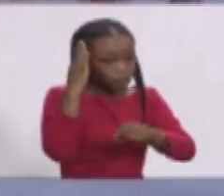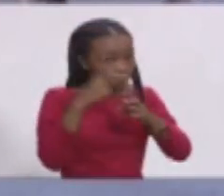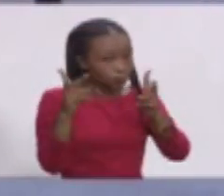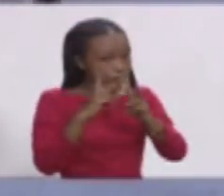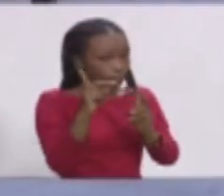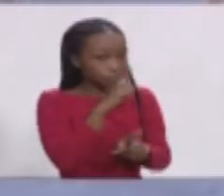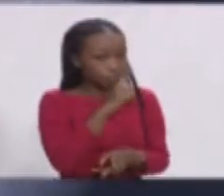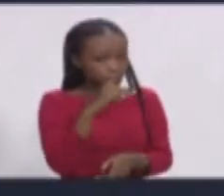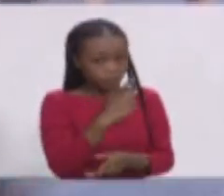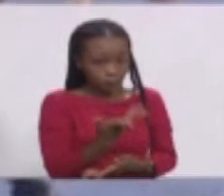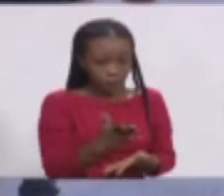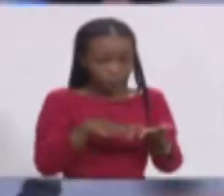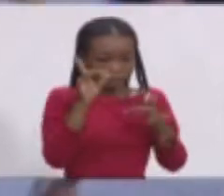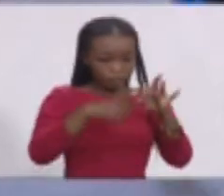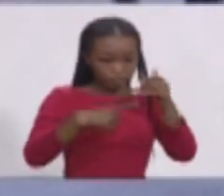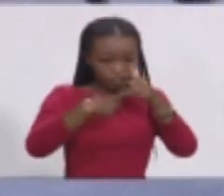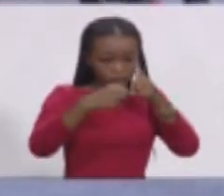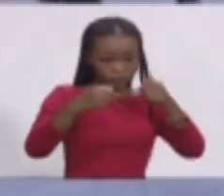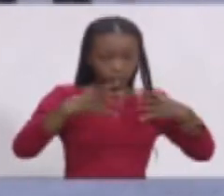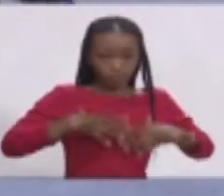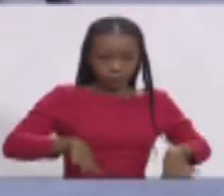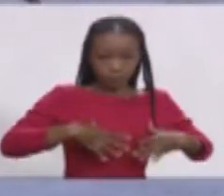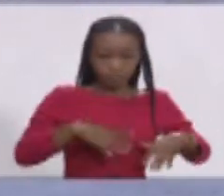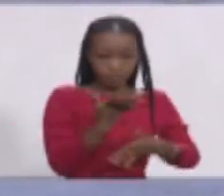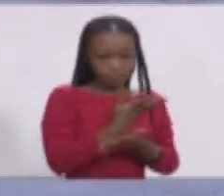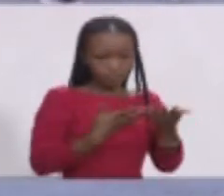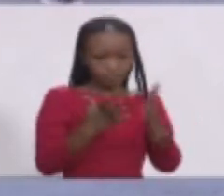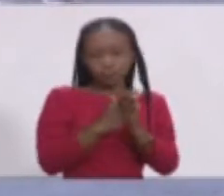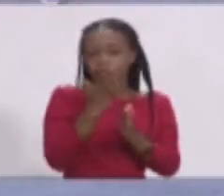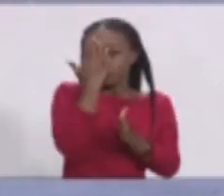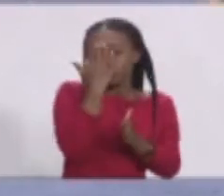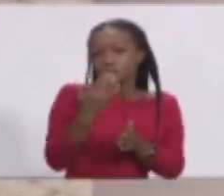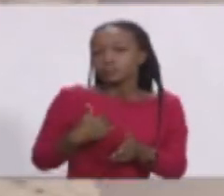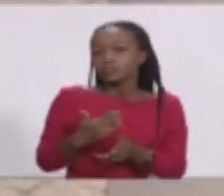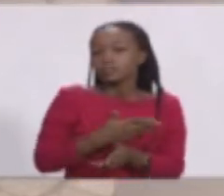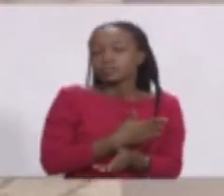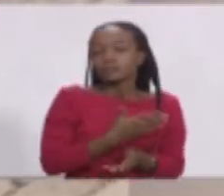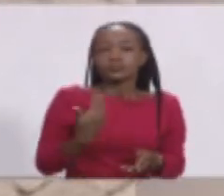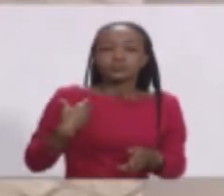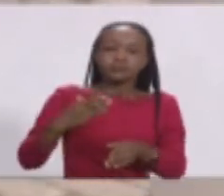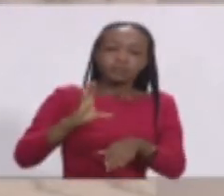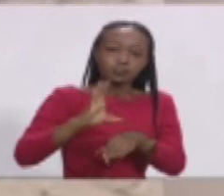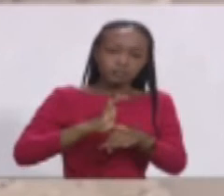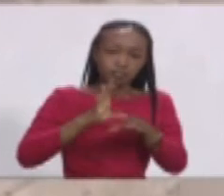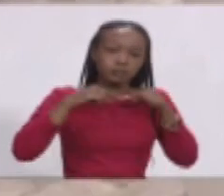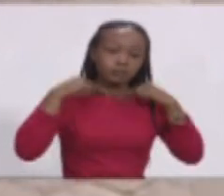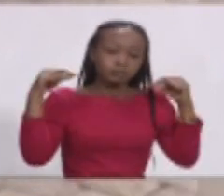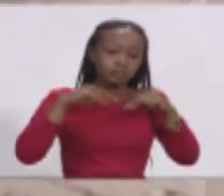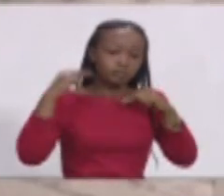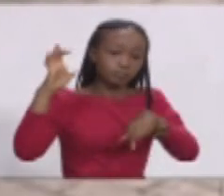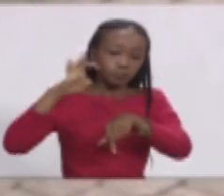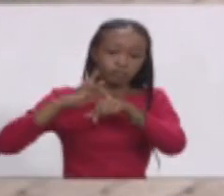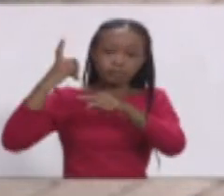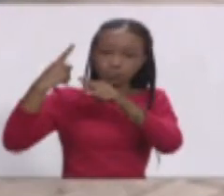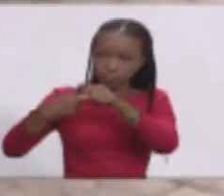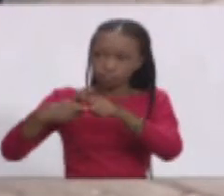Almost more than 60 people interacted with the Catholic priest who tested positive for the coronavirus in Unguja, in Isaiah